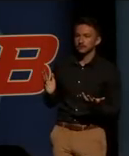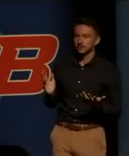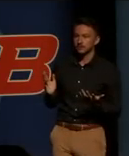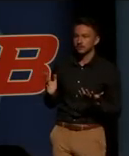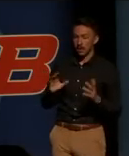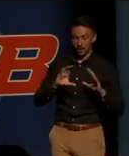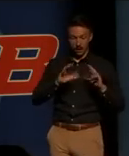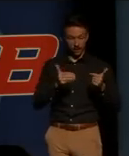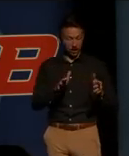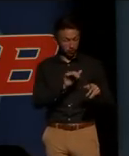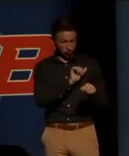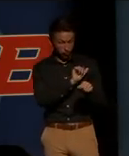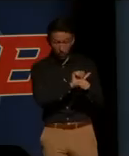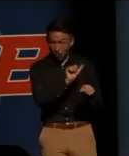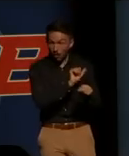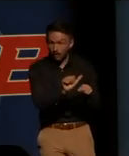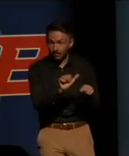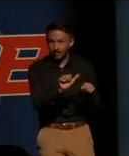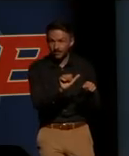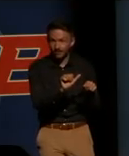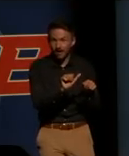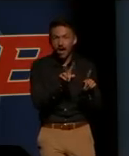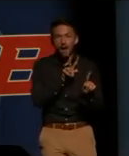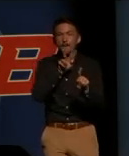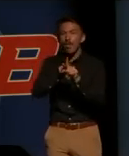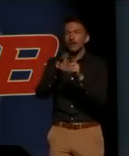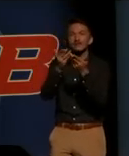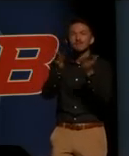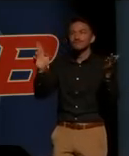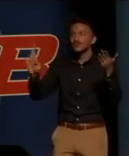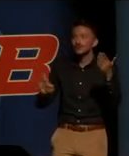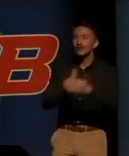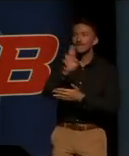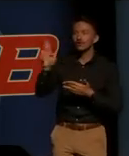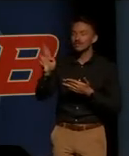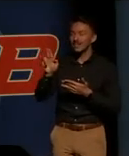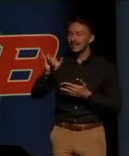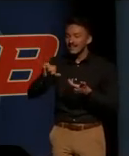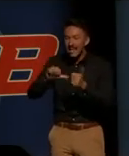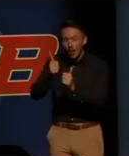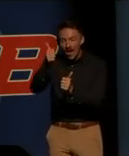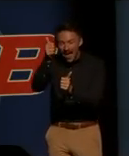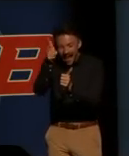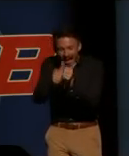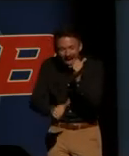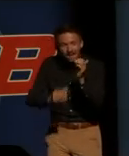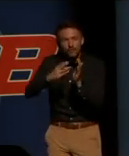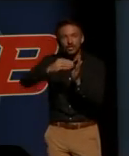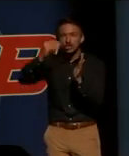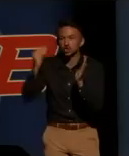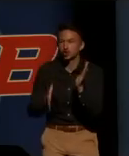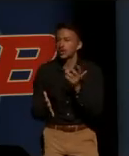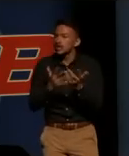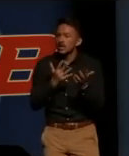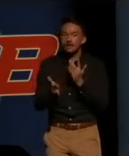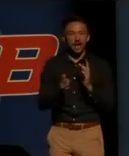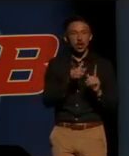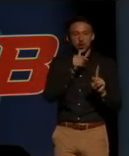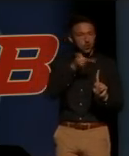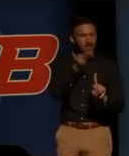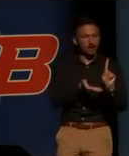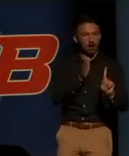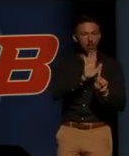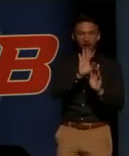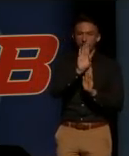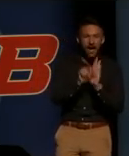work of the university. This is how you make space for every single student, no matter who they are, no matter where they come